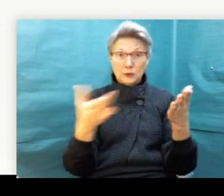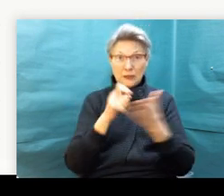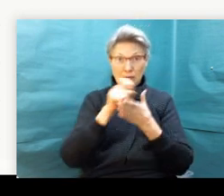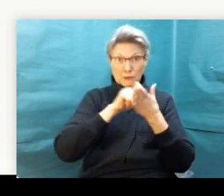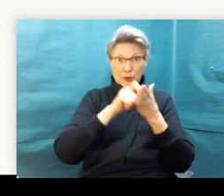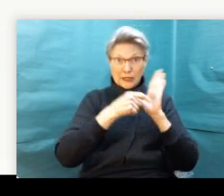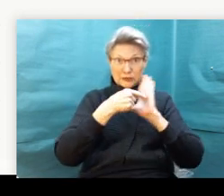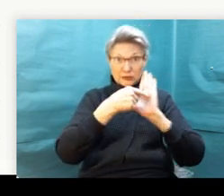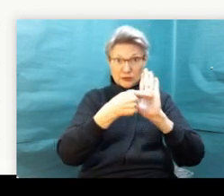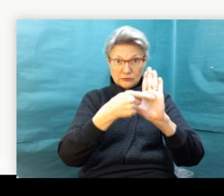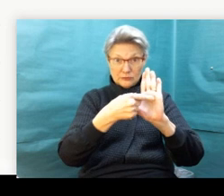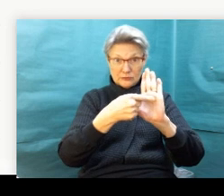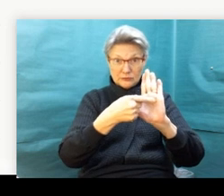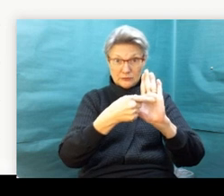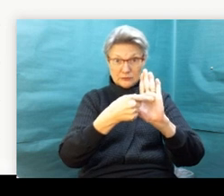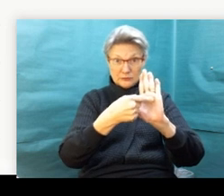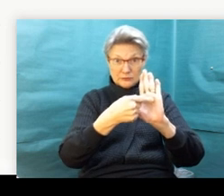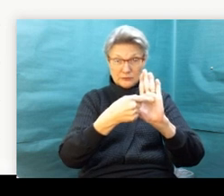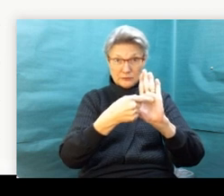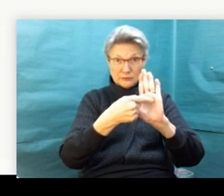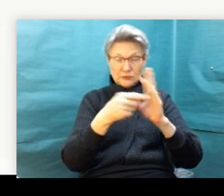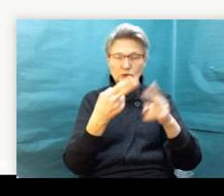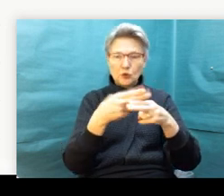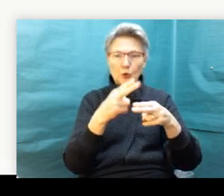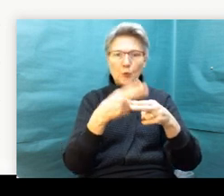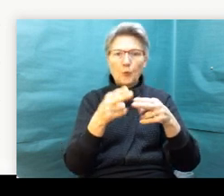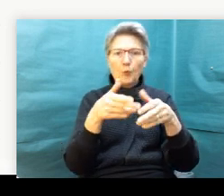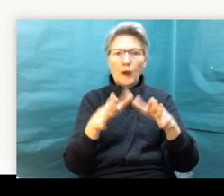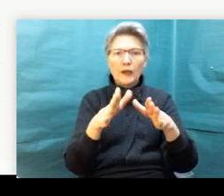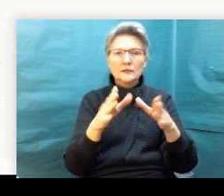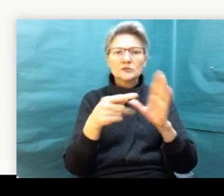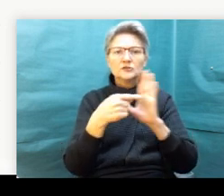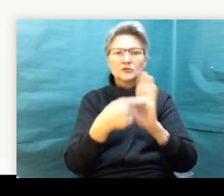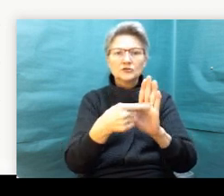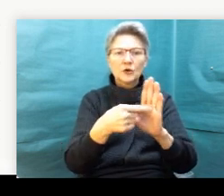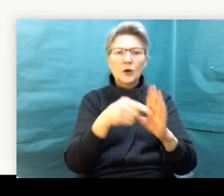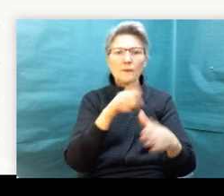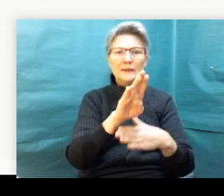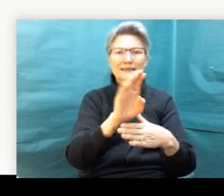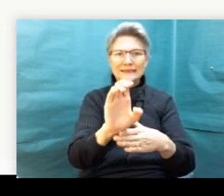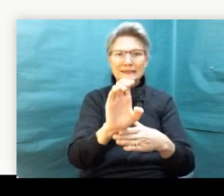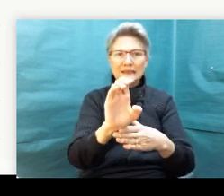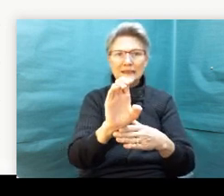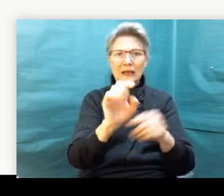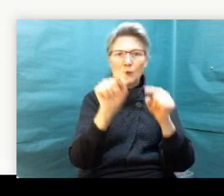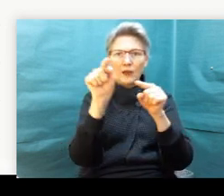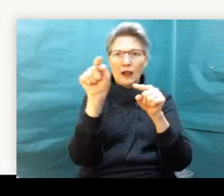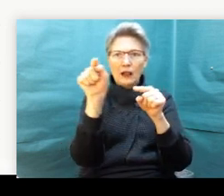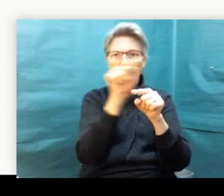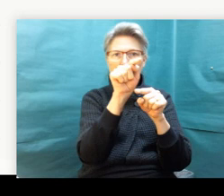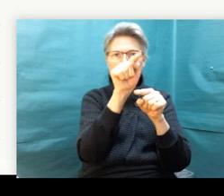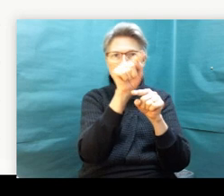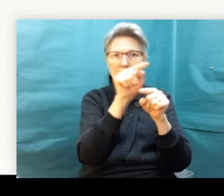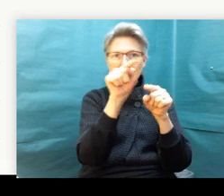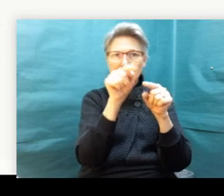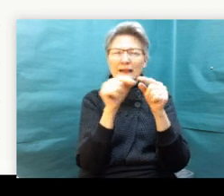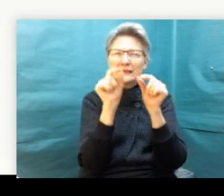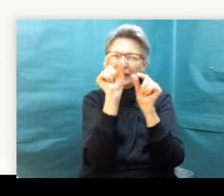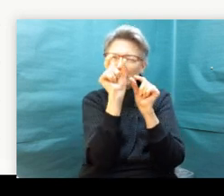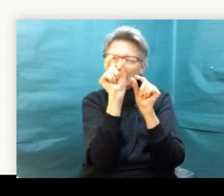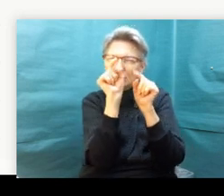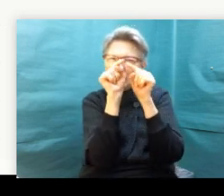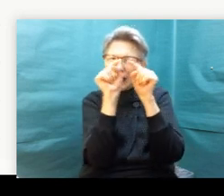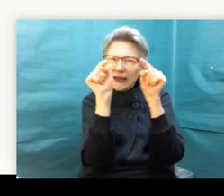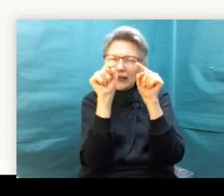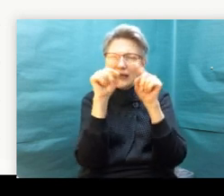write it. So I kind of have a shortcut, a symbol that I can use to write line. And I draw, almost looks like a mini line on